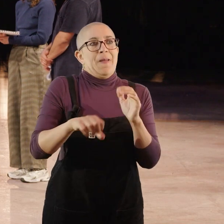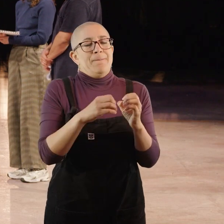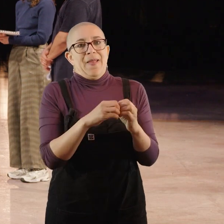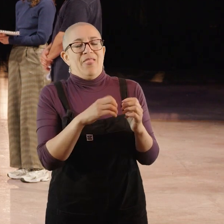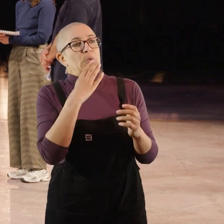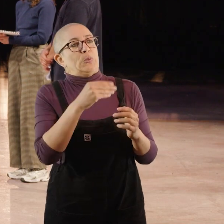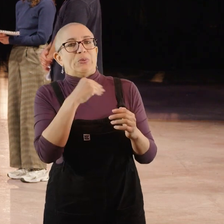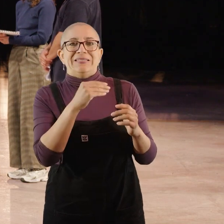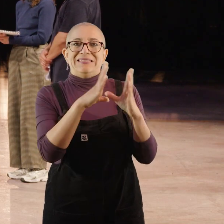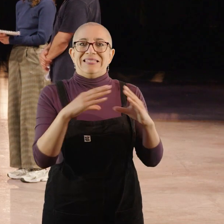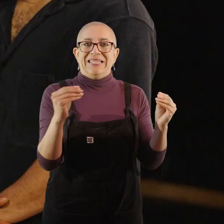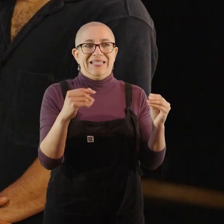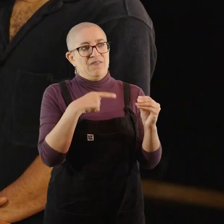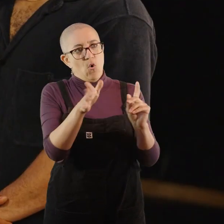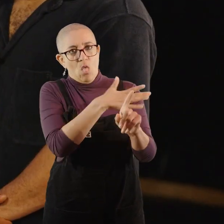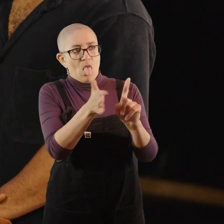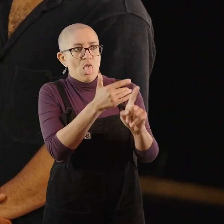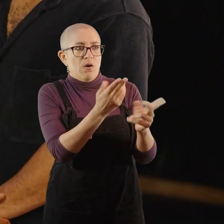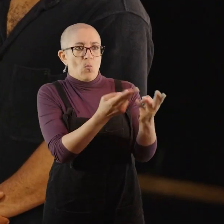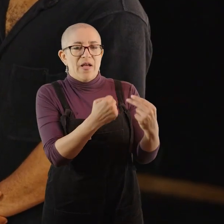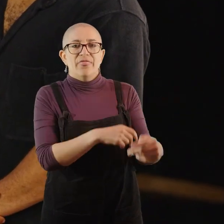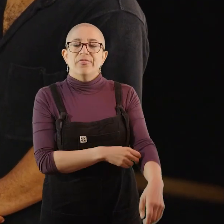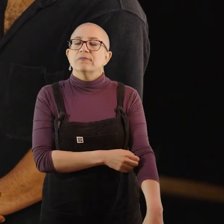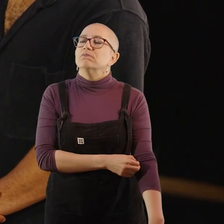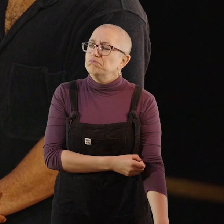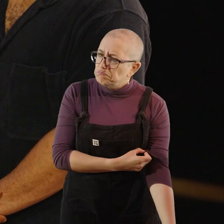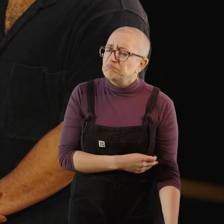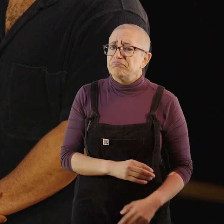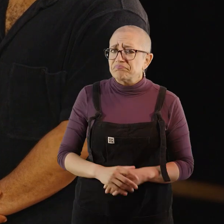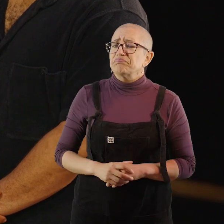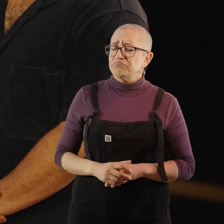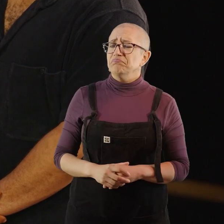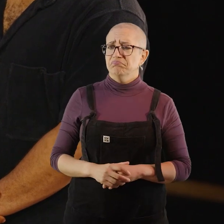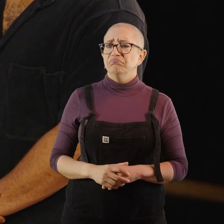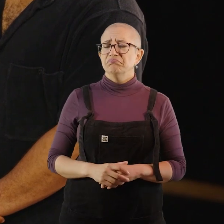this scene to get him on side? I think overall the